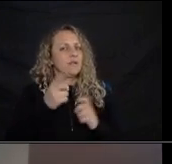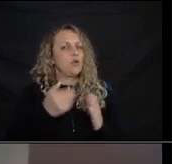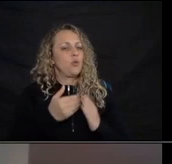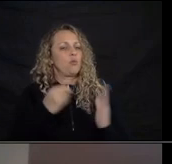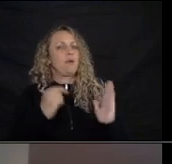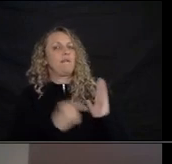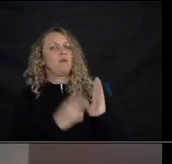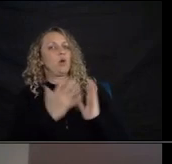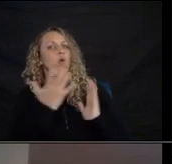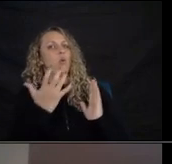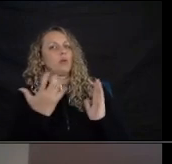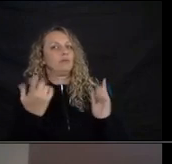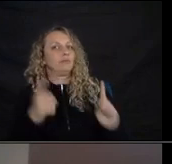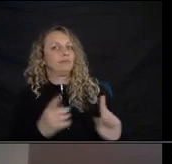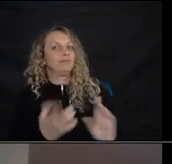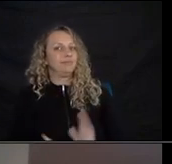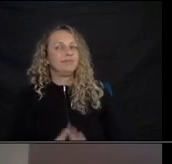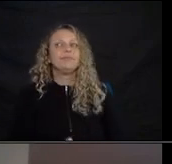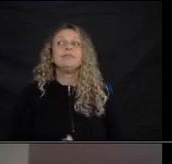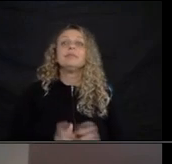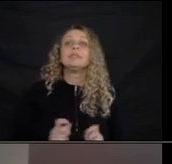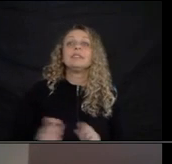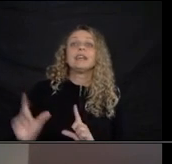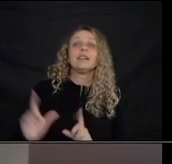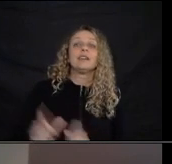of what's in store. Next slide.